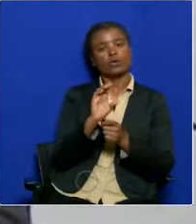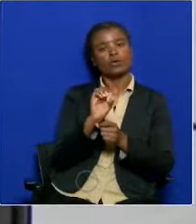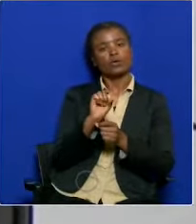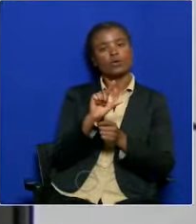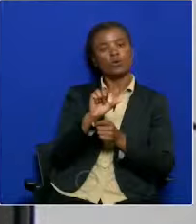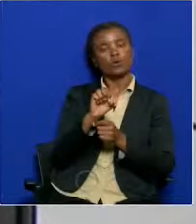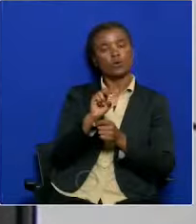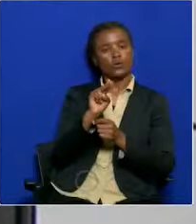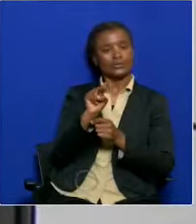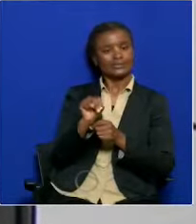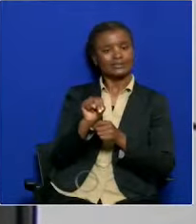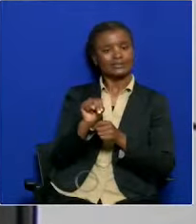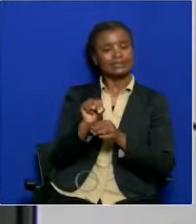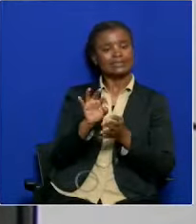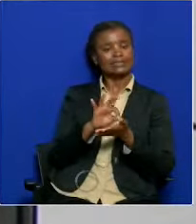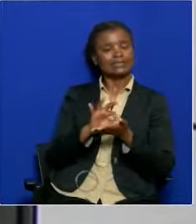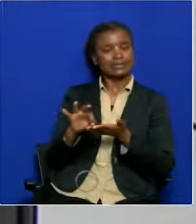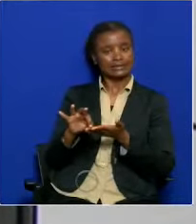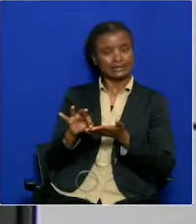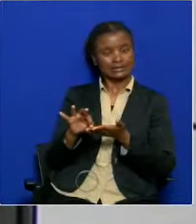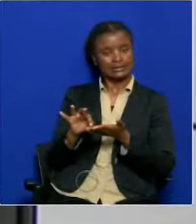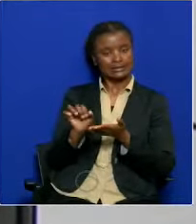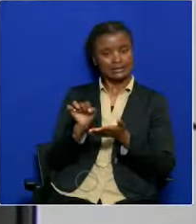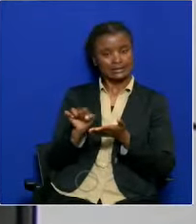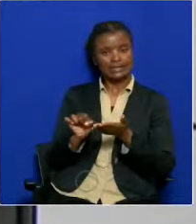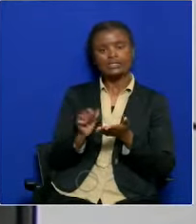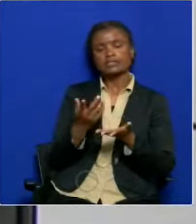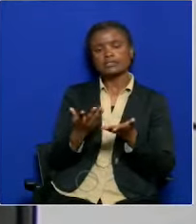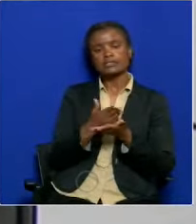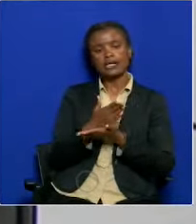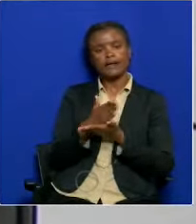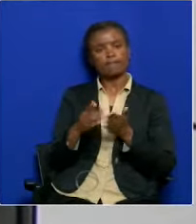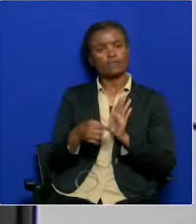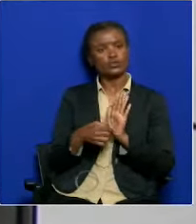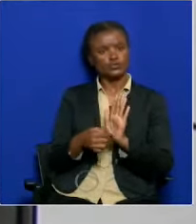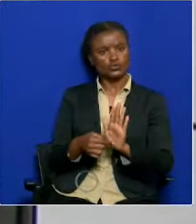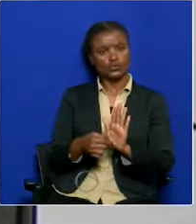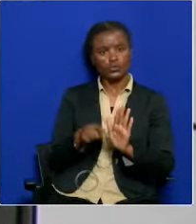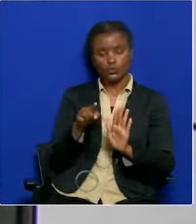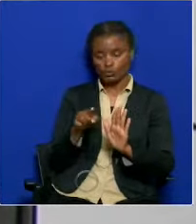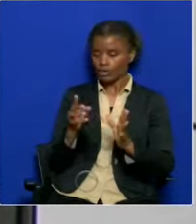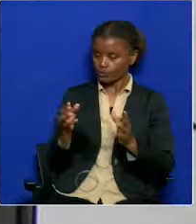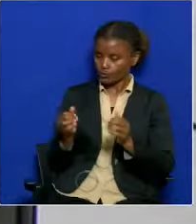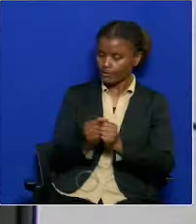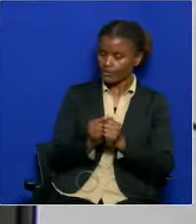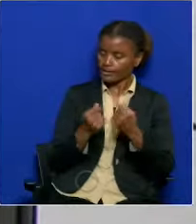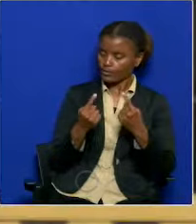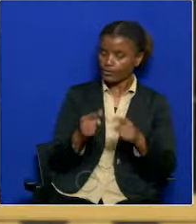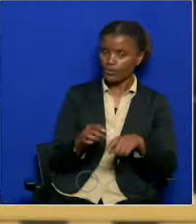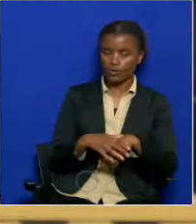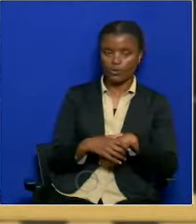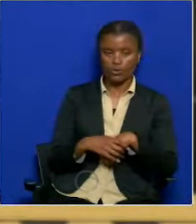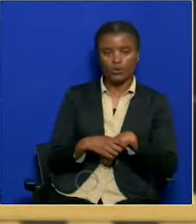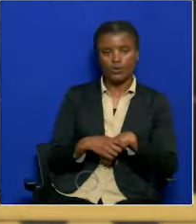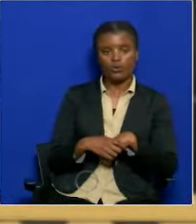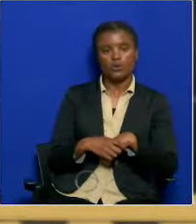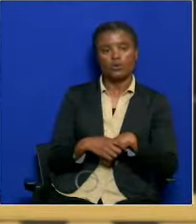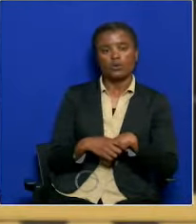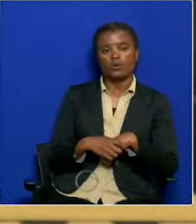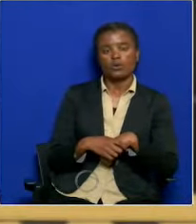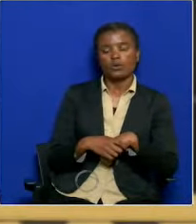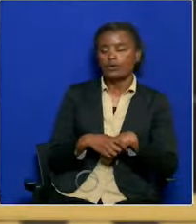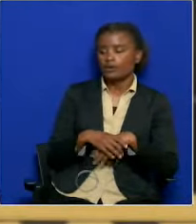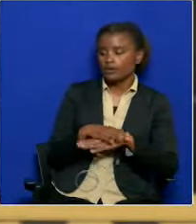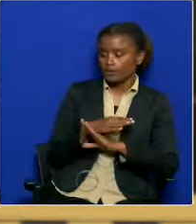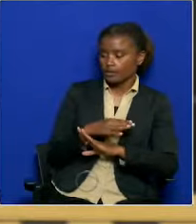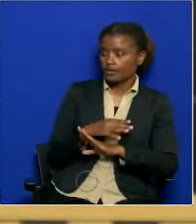they will show here. Usually we go together on these things. General, don't understand me to